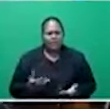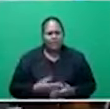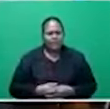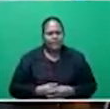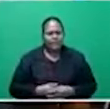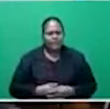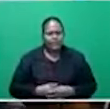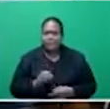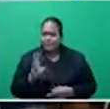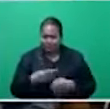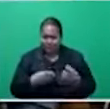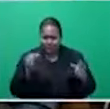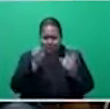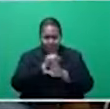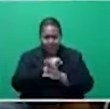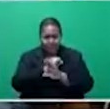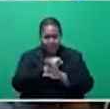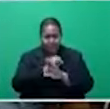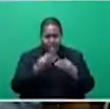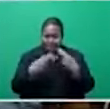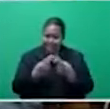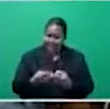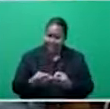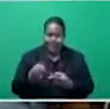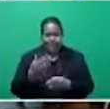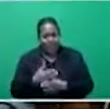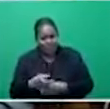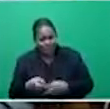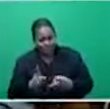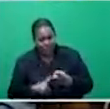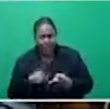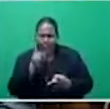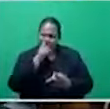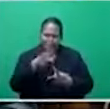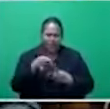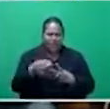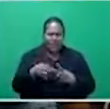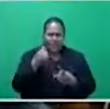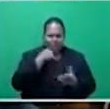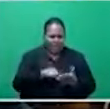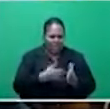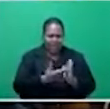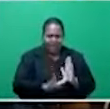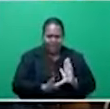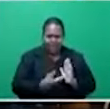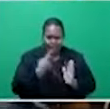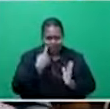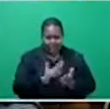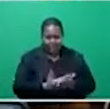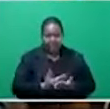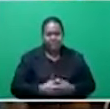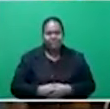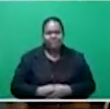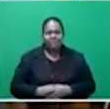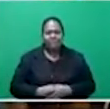something they have to hide? Nepotism, favoritism, people being appointed like that letter shows, Mr. Speaker, sir? Mr. Speaker,